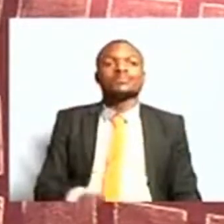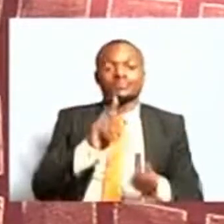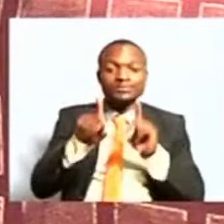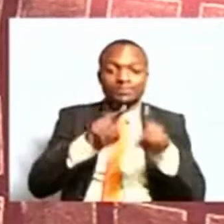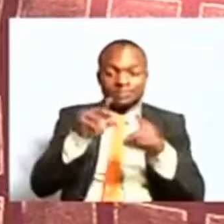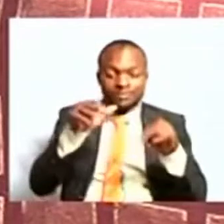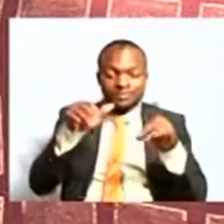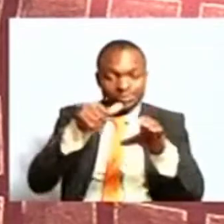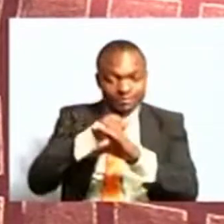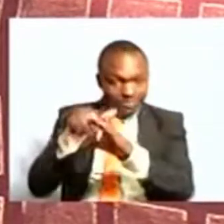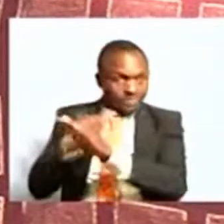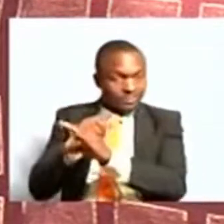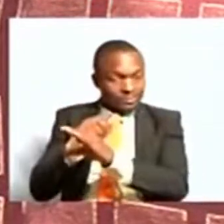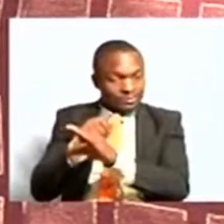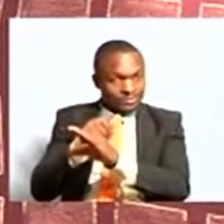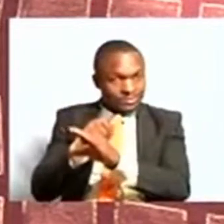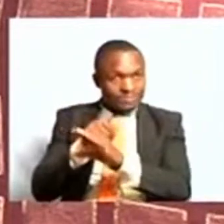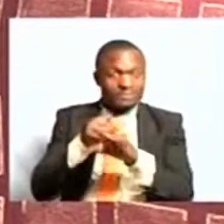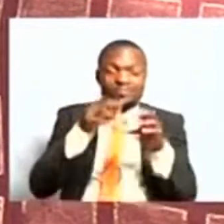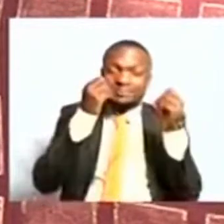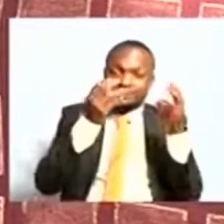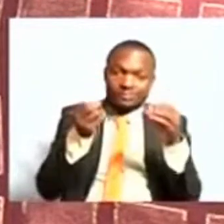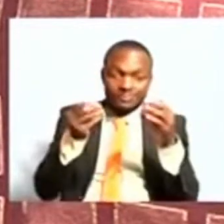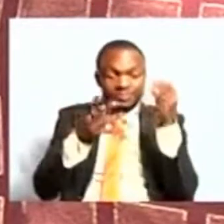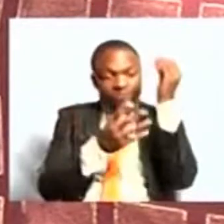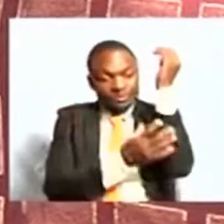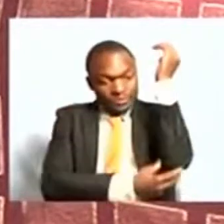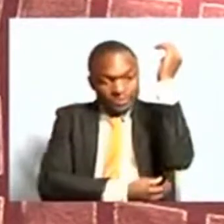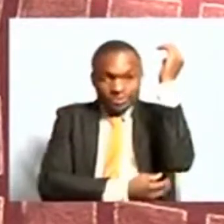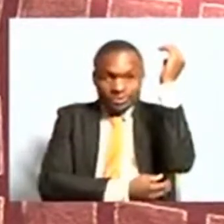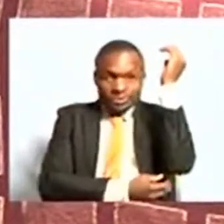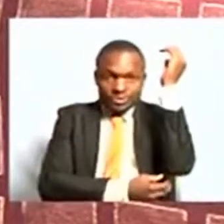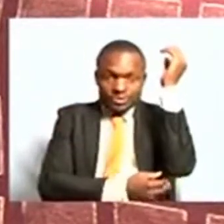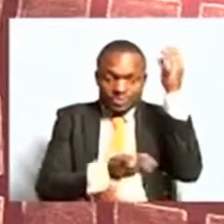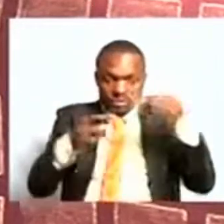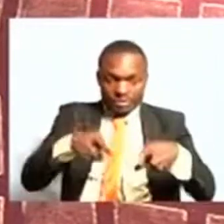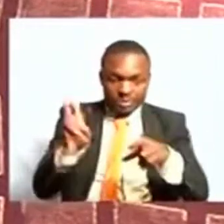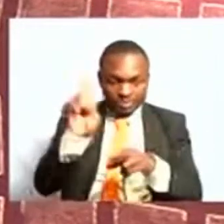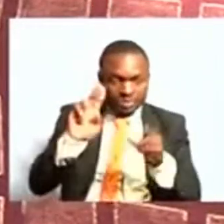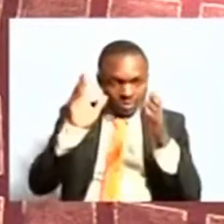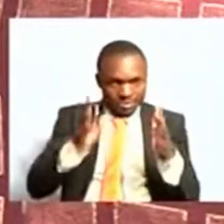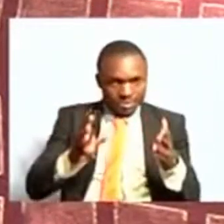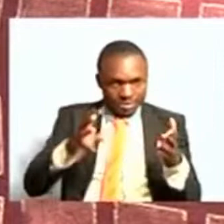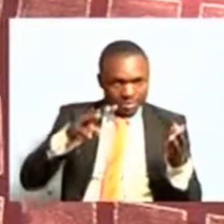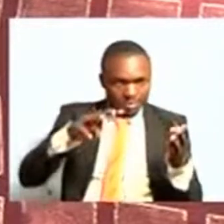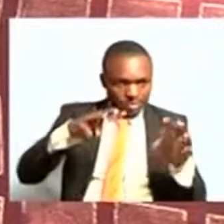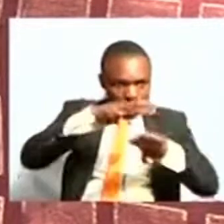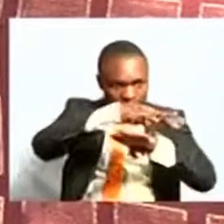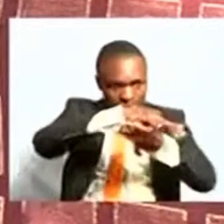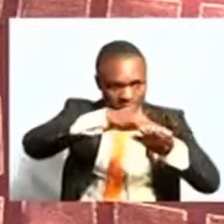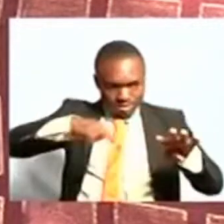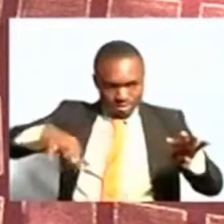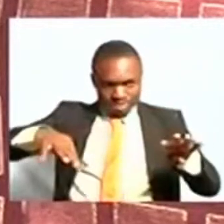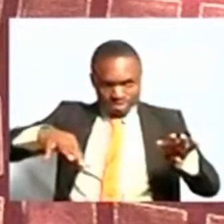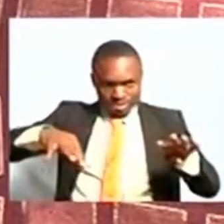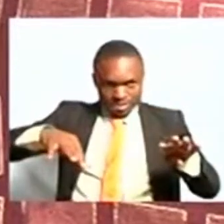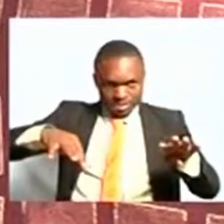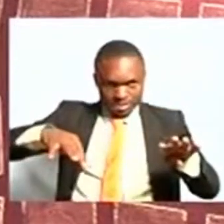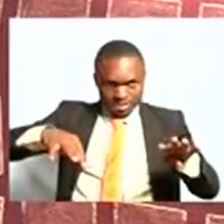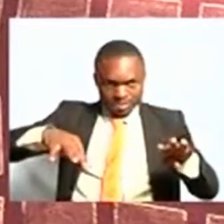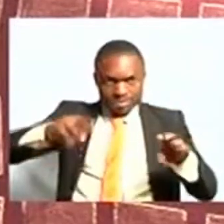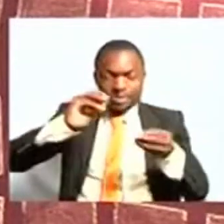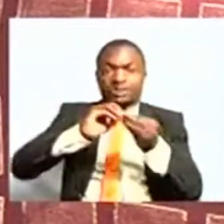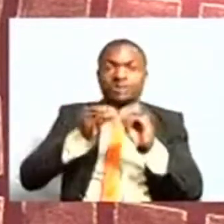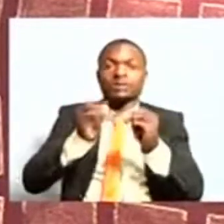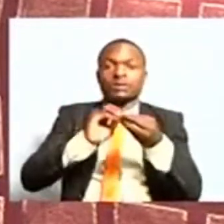that are being affected mostly are the vulnerable road users. You find that the pedestrians are the highest number